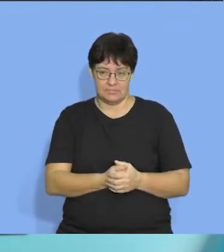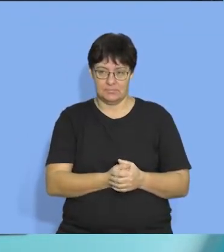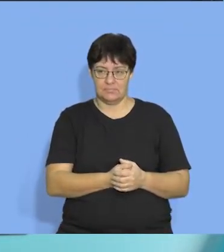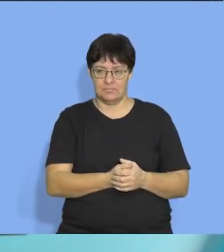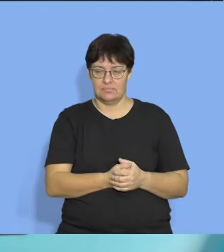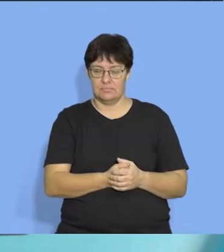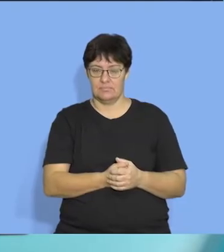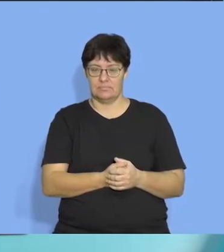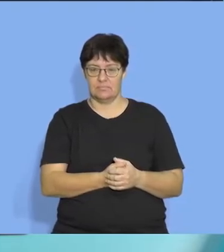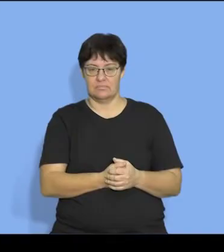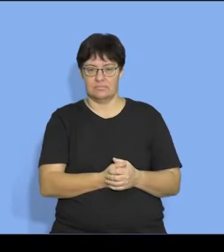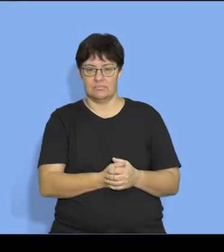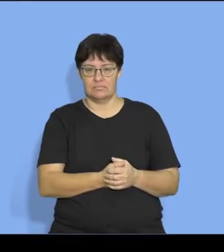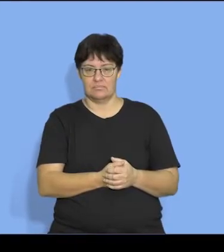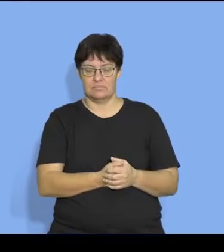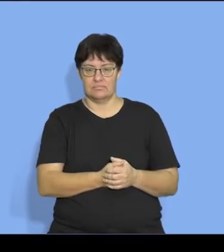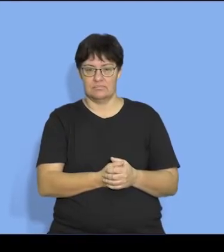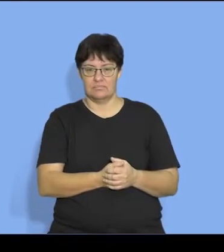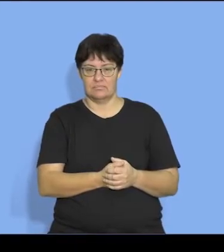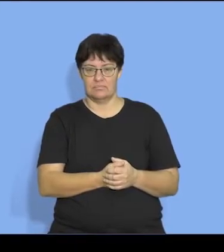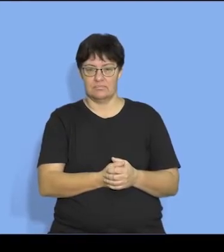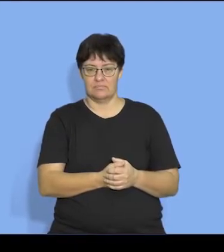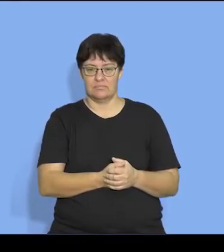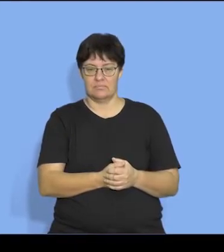us, okay? So,